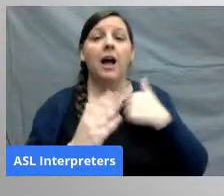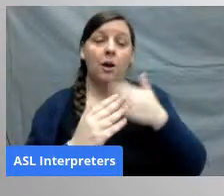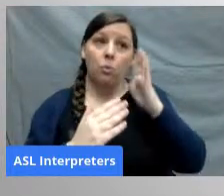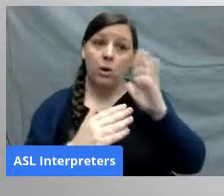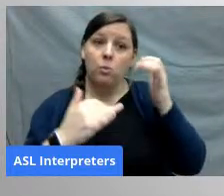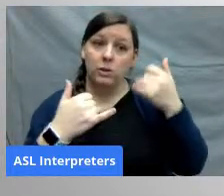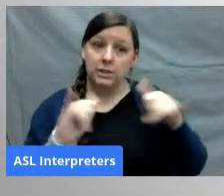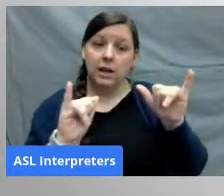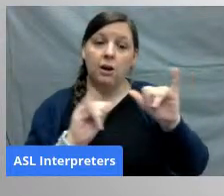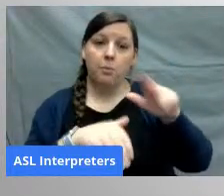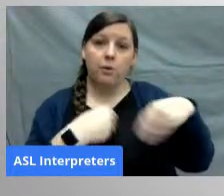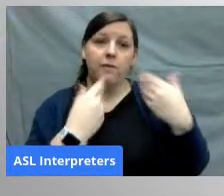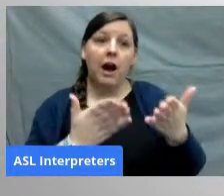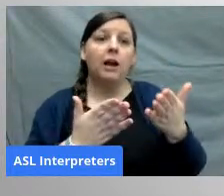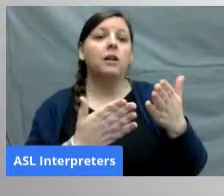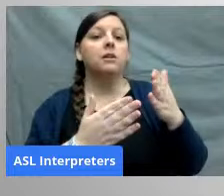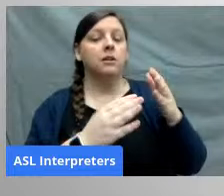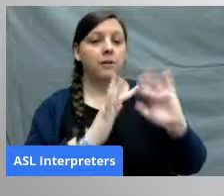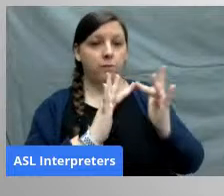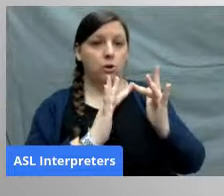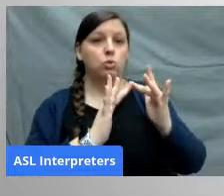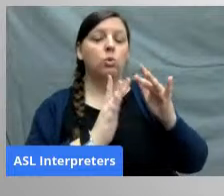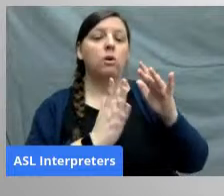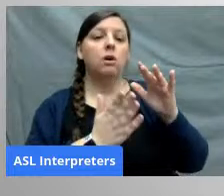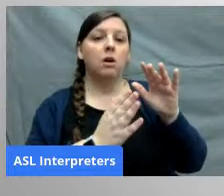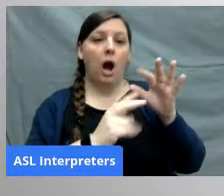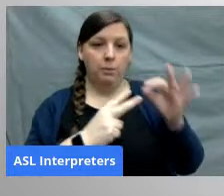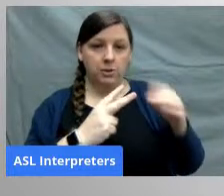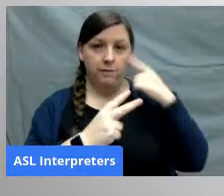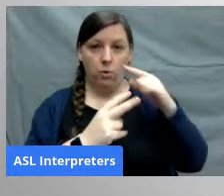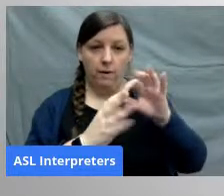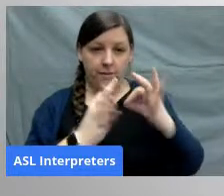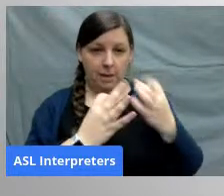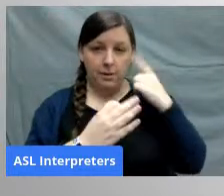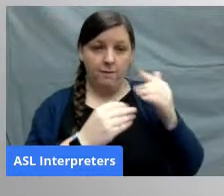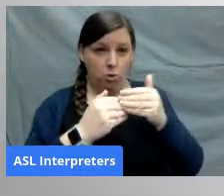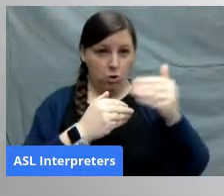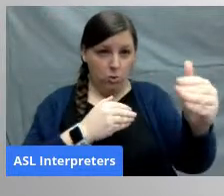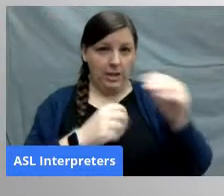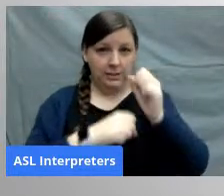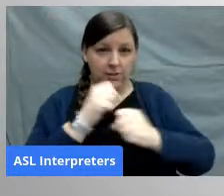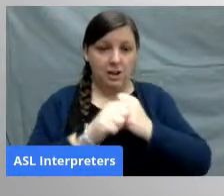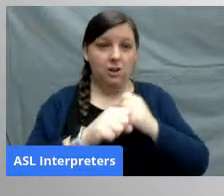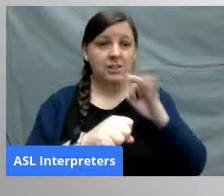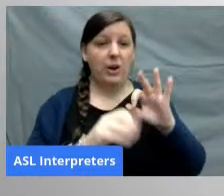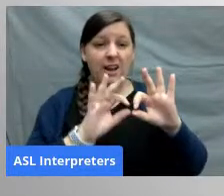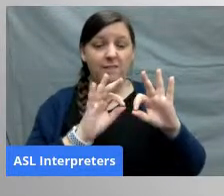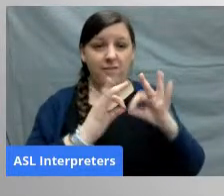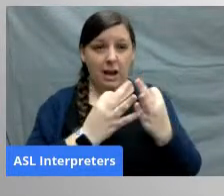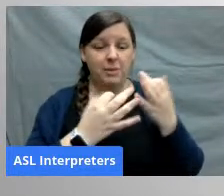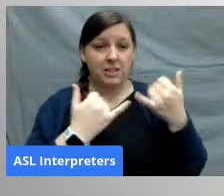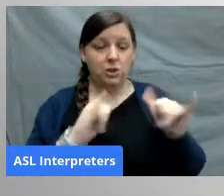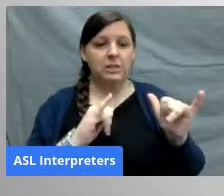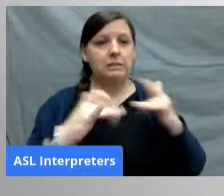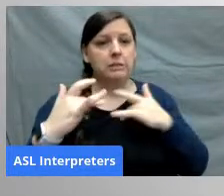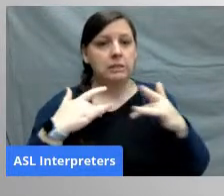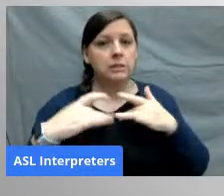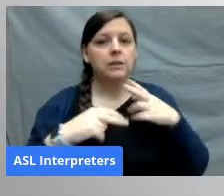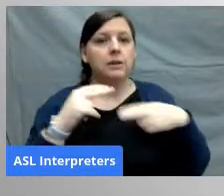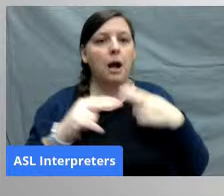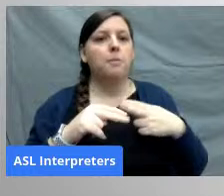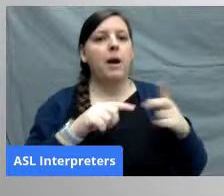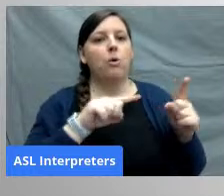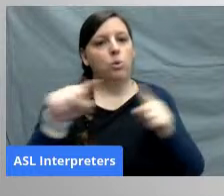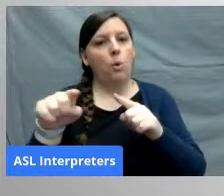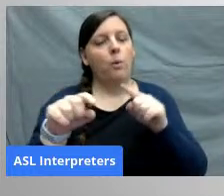families for the remainder of the year. So if families are still anxious about returning their students to in-person,